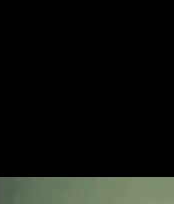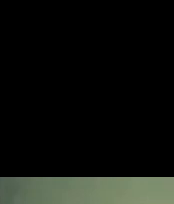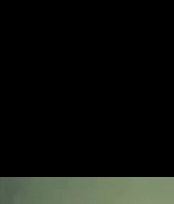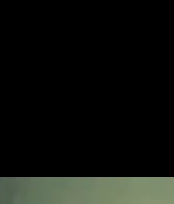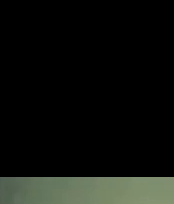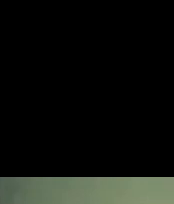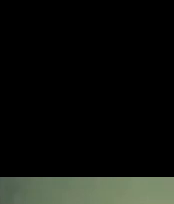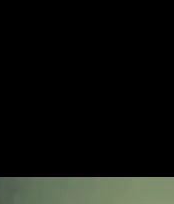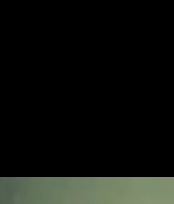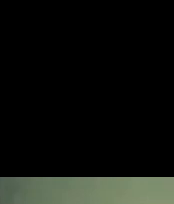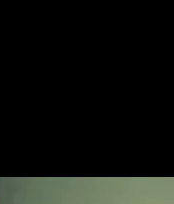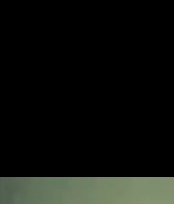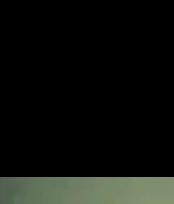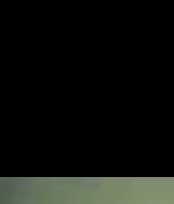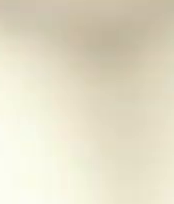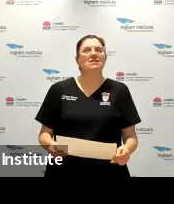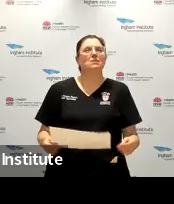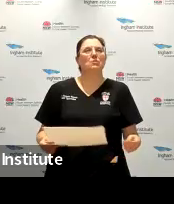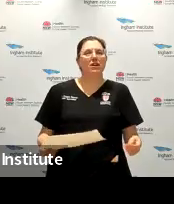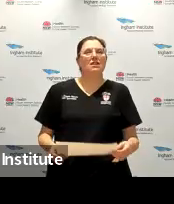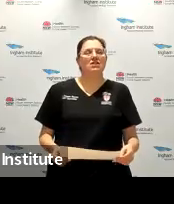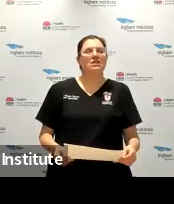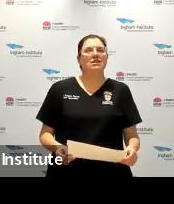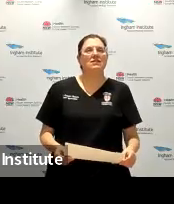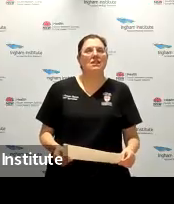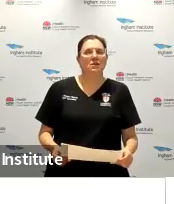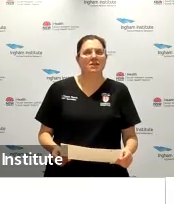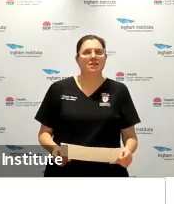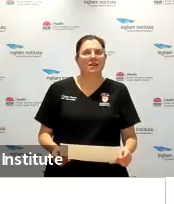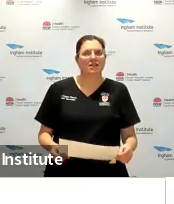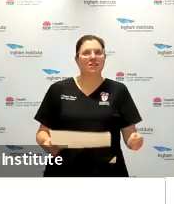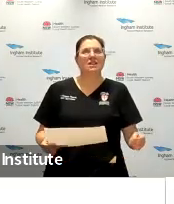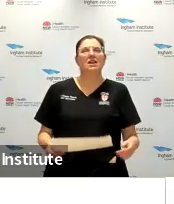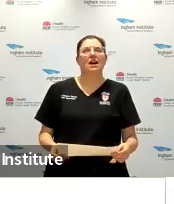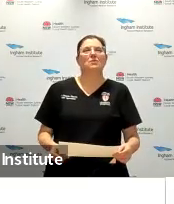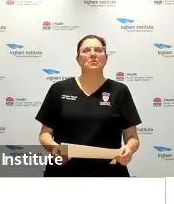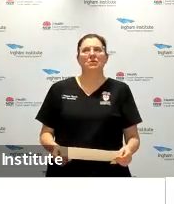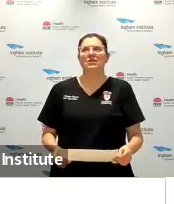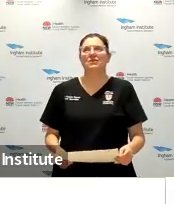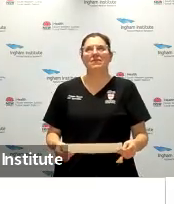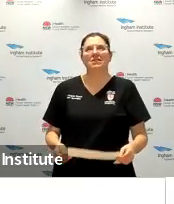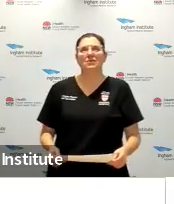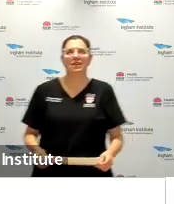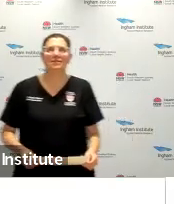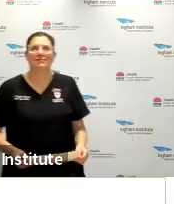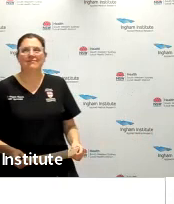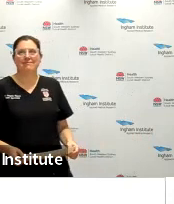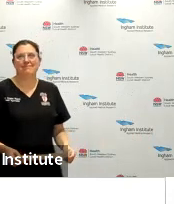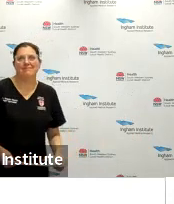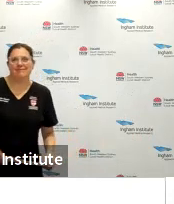a presentation on preeclampsia can be prevented. This is some work that she did in Southwest Sydney LHD with WHITU. Thanks,